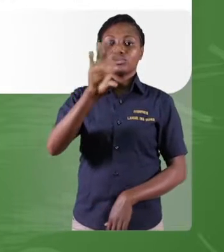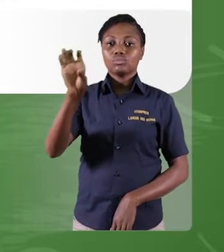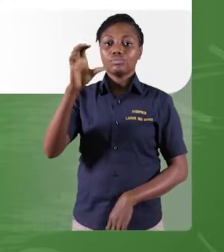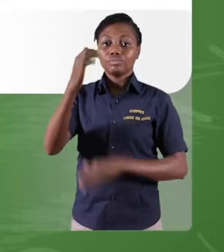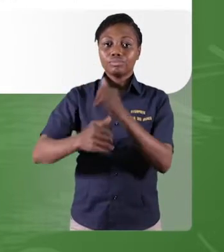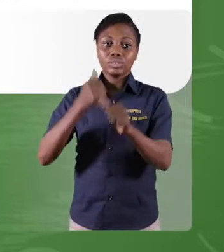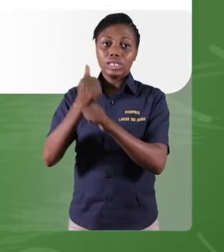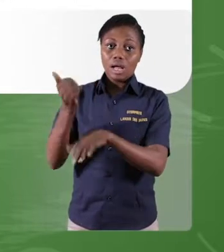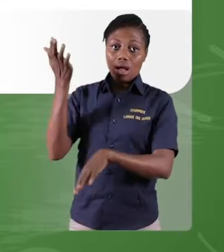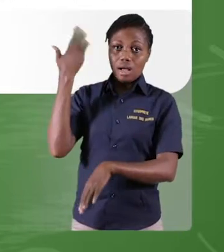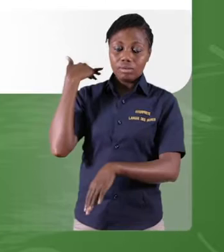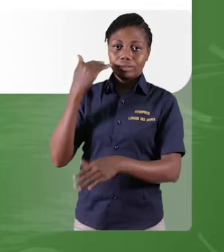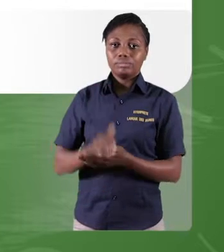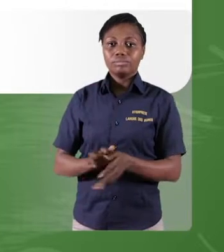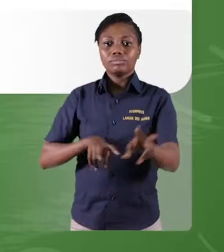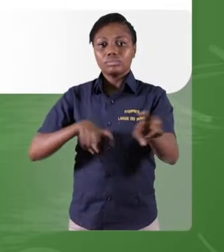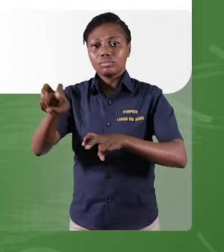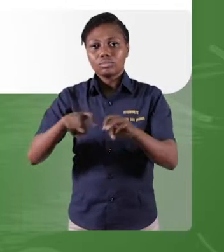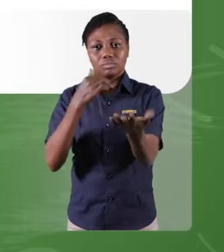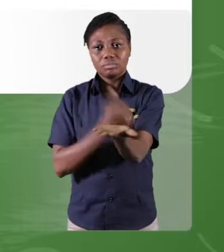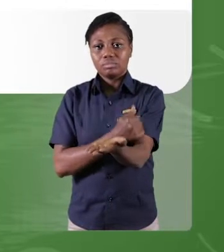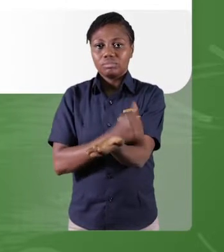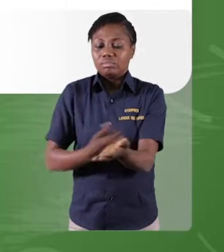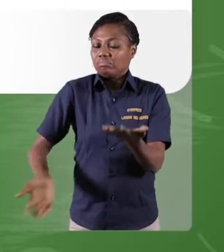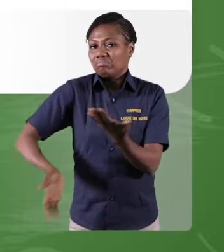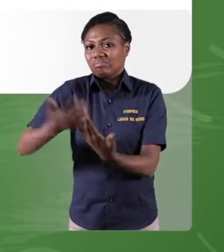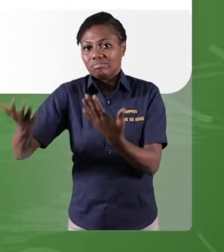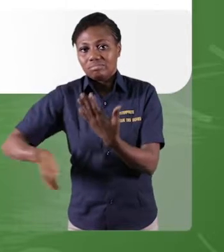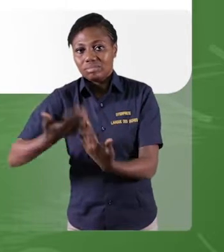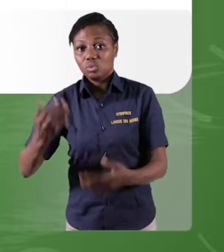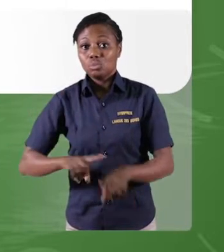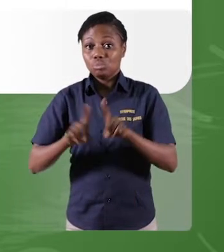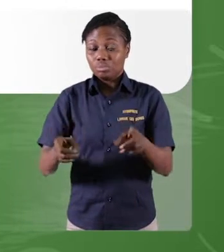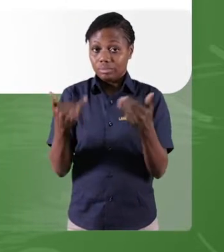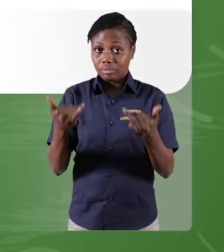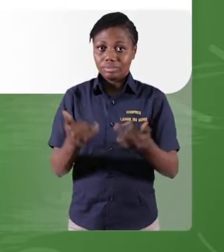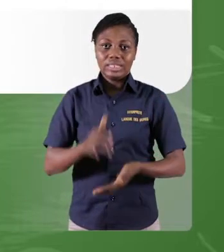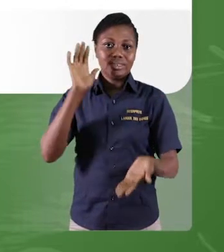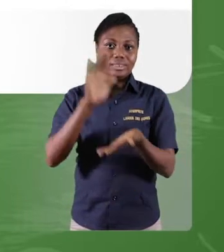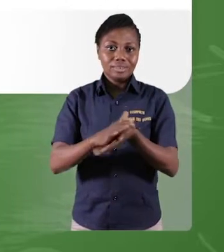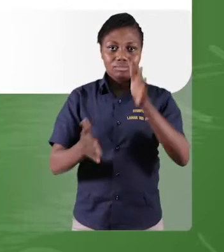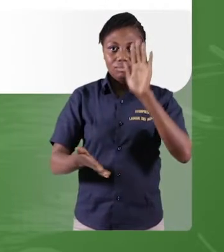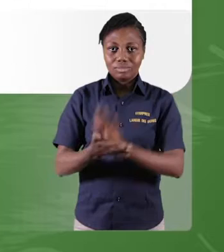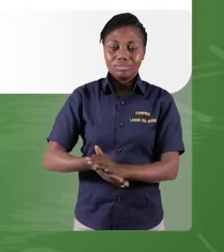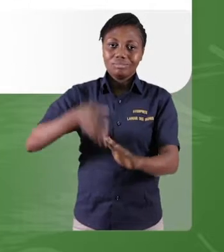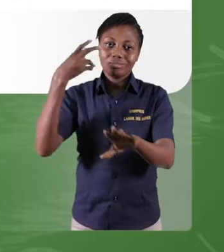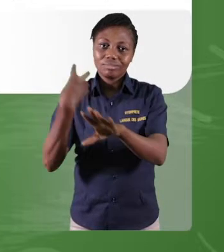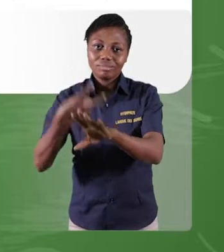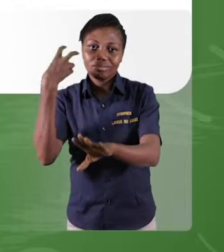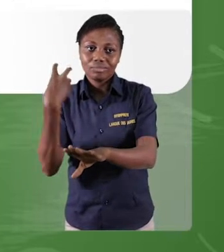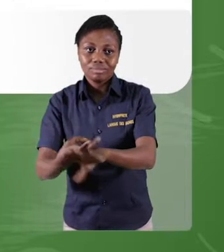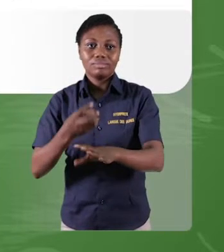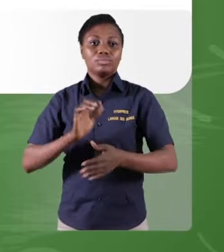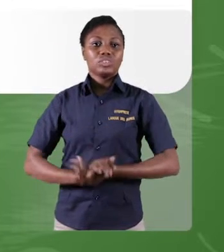ago, there used to be no traffic lights in Abidjan, but today there are many.